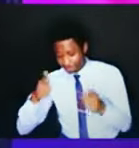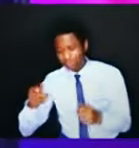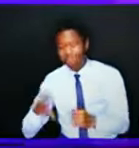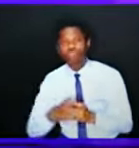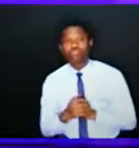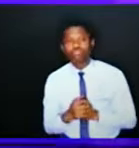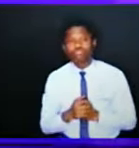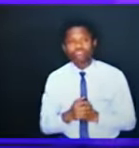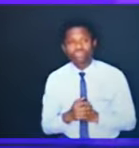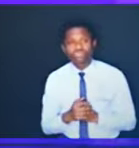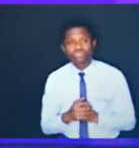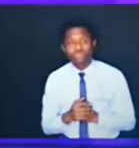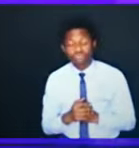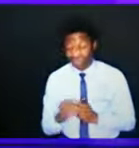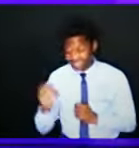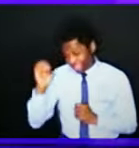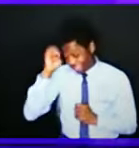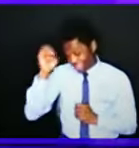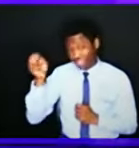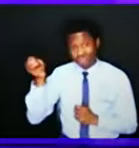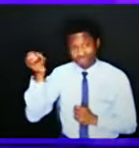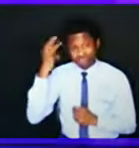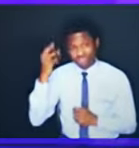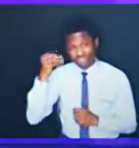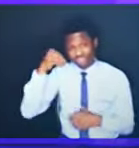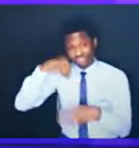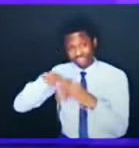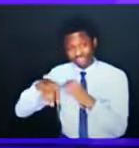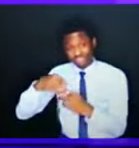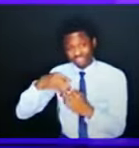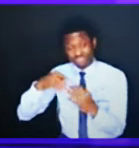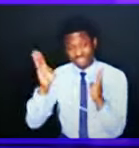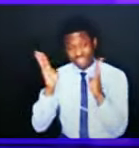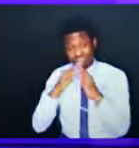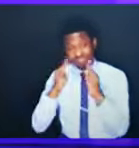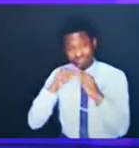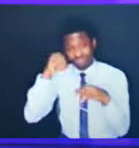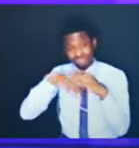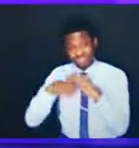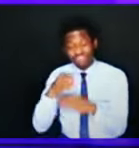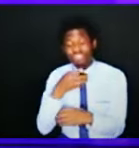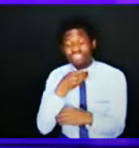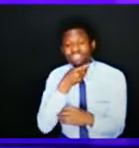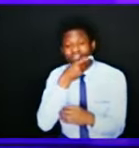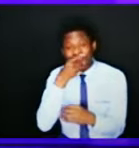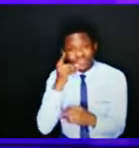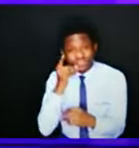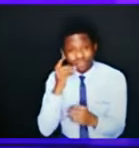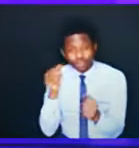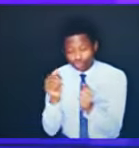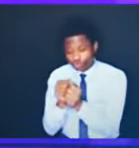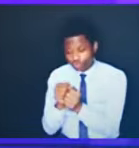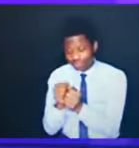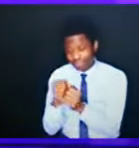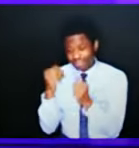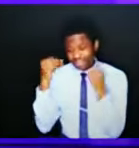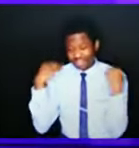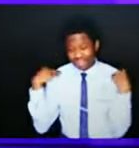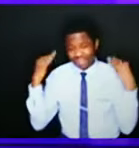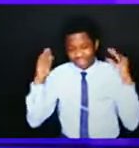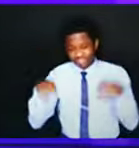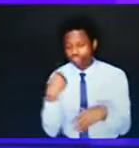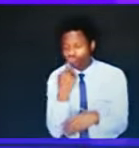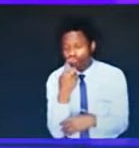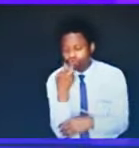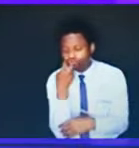what you know. He was in the assembly in the wilderness with the angel who spoke to him